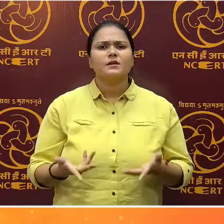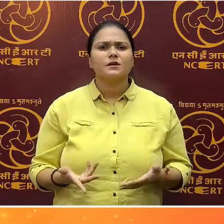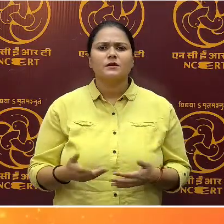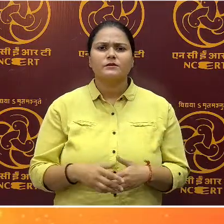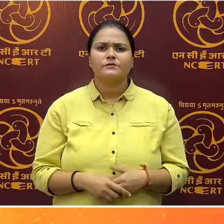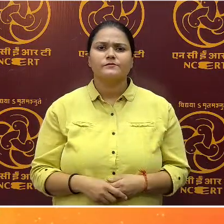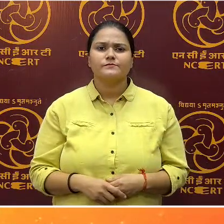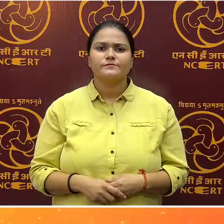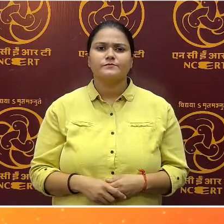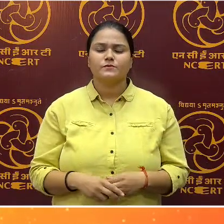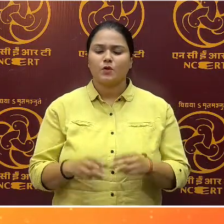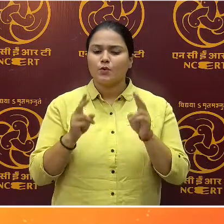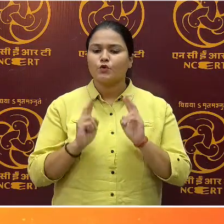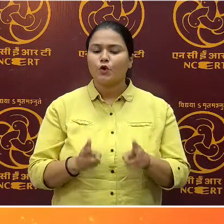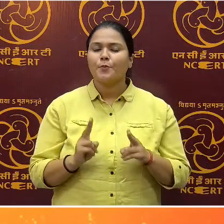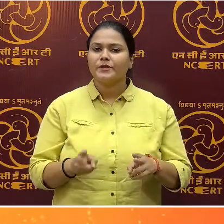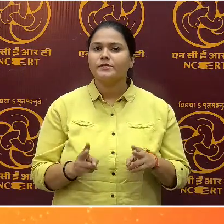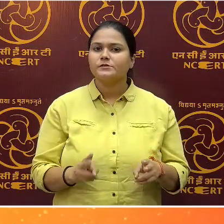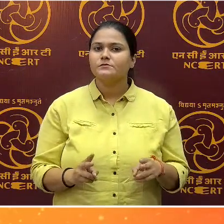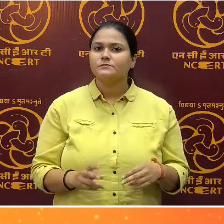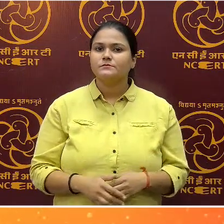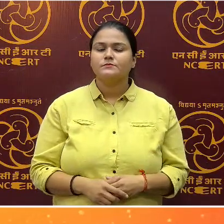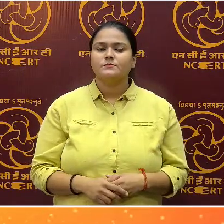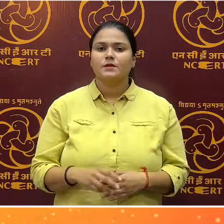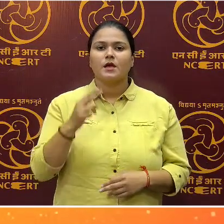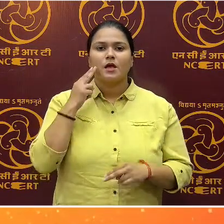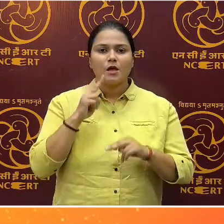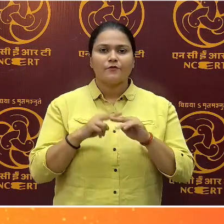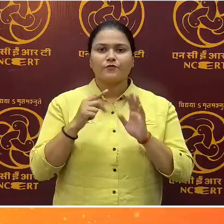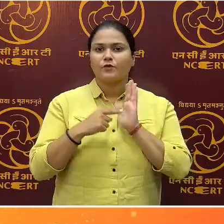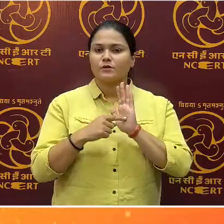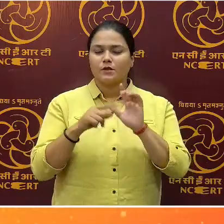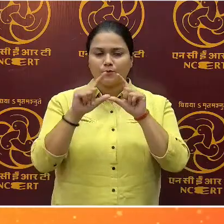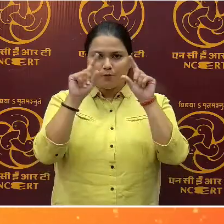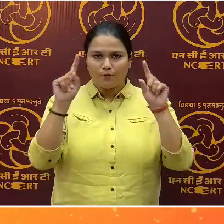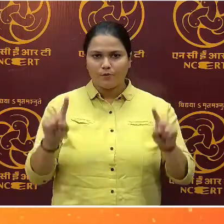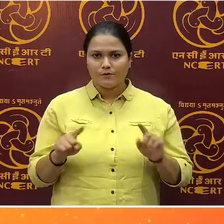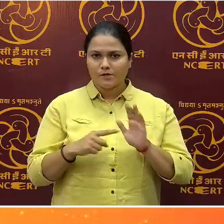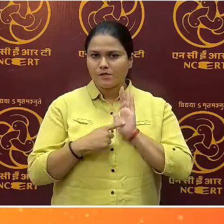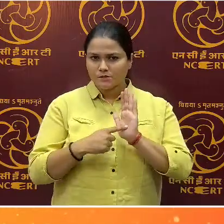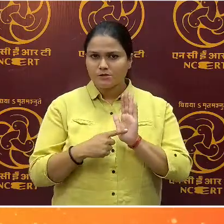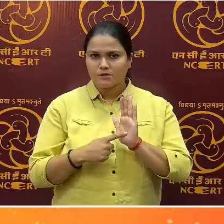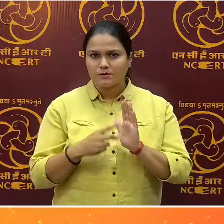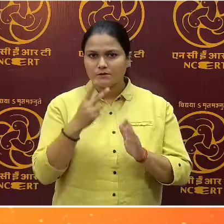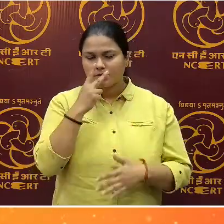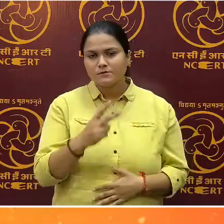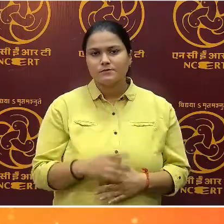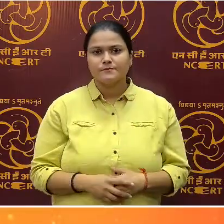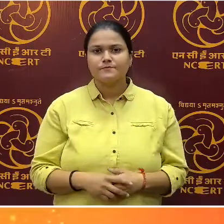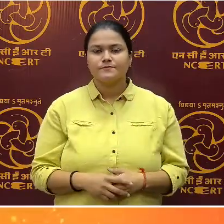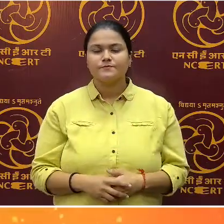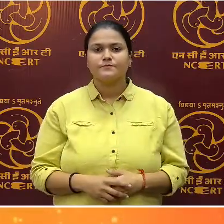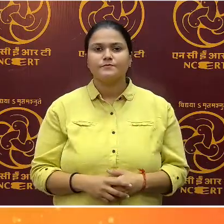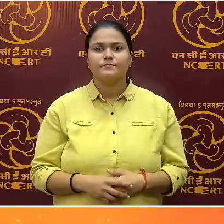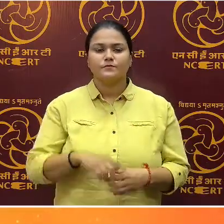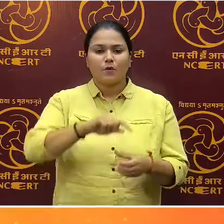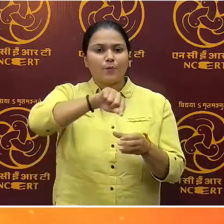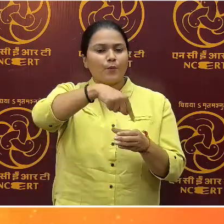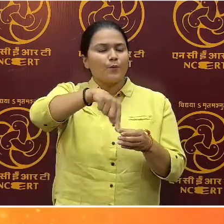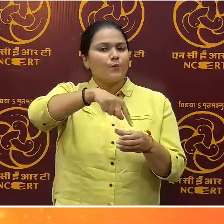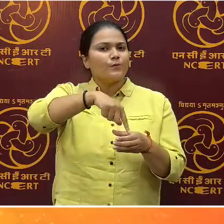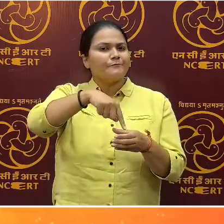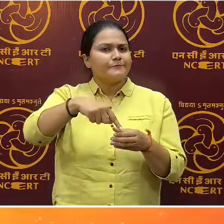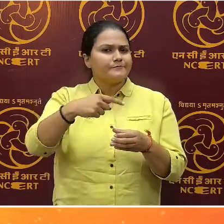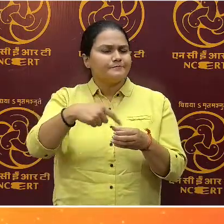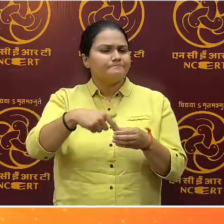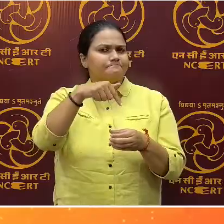having uniform composition. Now if you see this mixture here, right, this solution if we talk of, so this